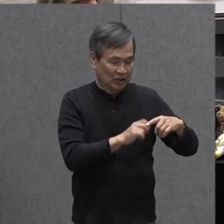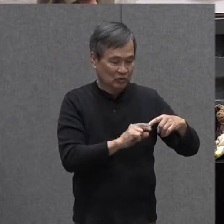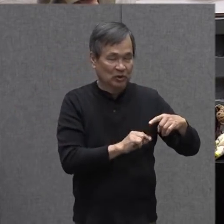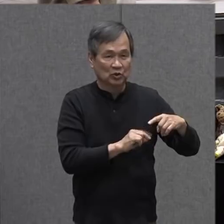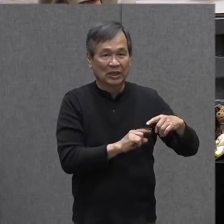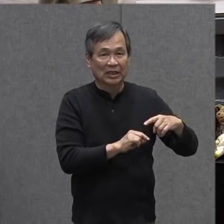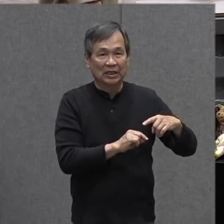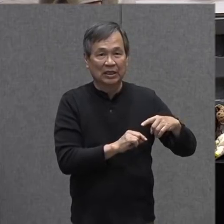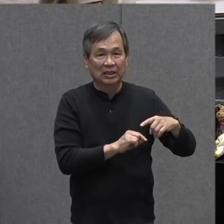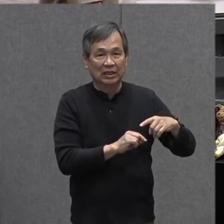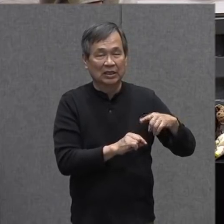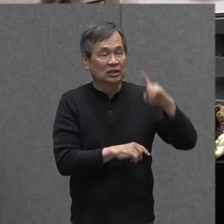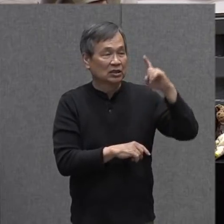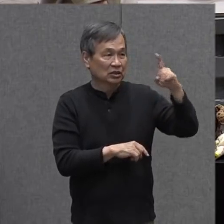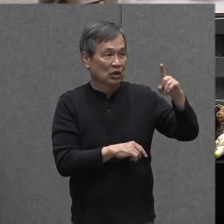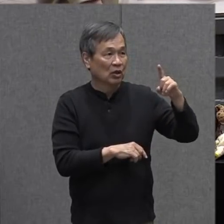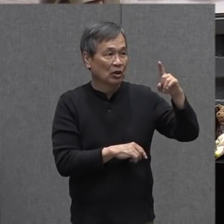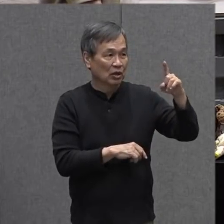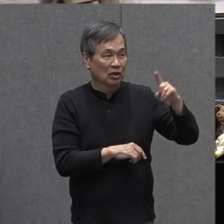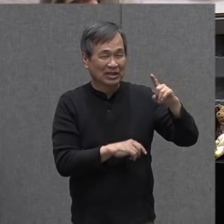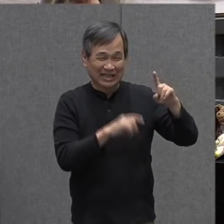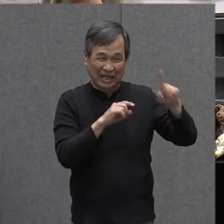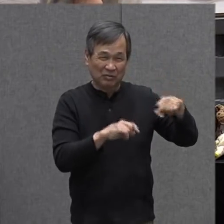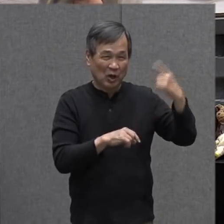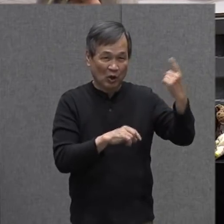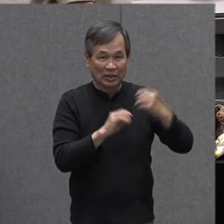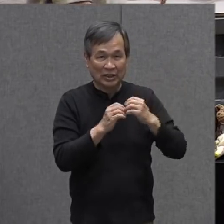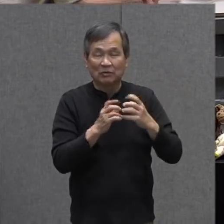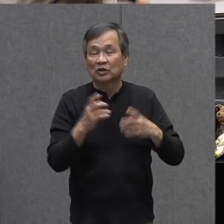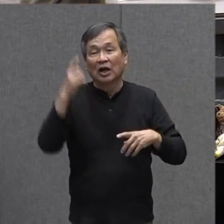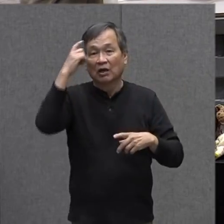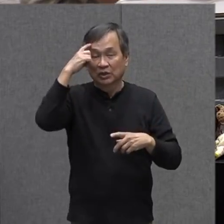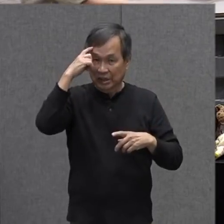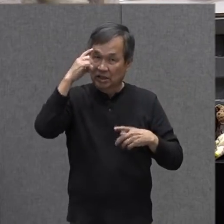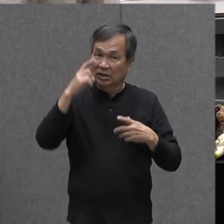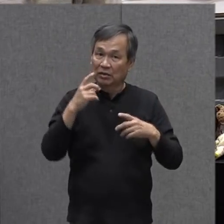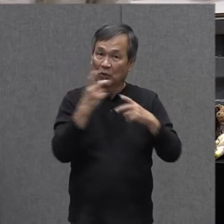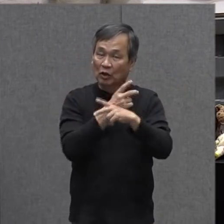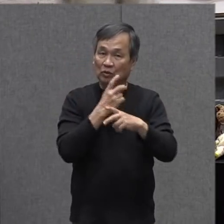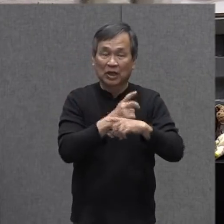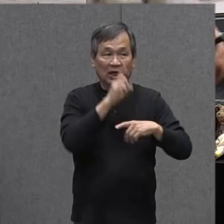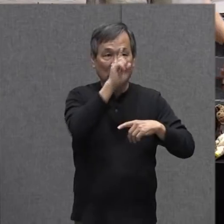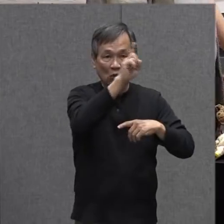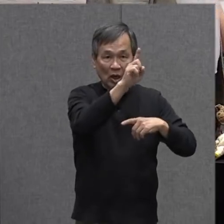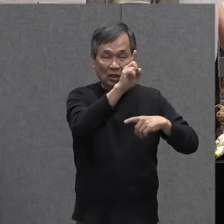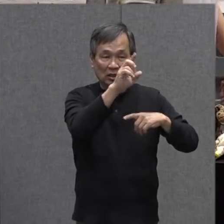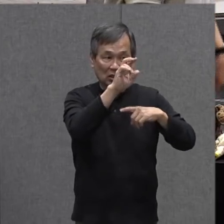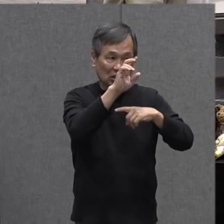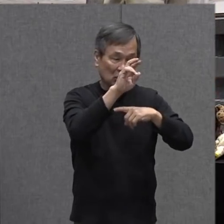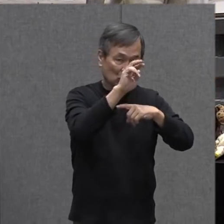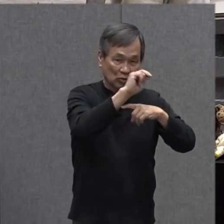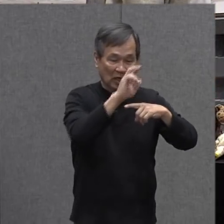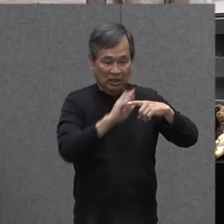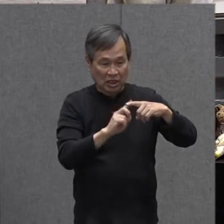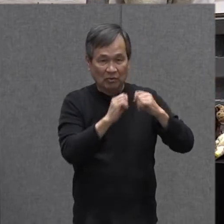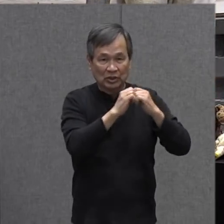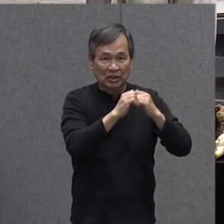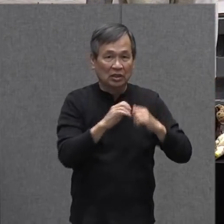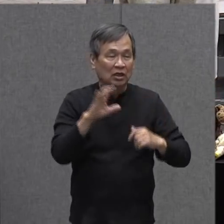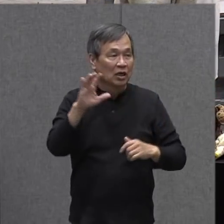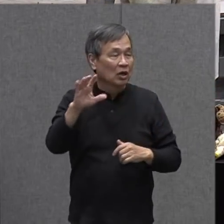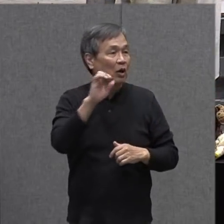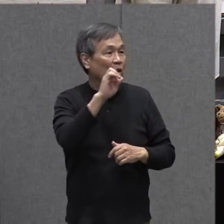2/10 and 2/5. So if I was to start off with one right away, I mean, the one that I think that kind of